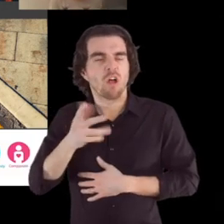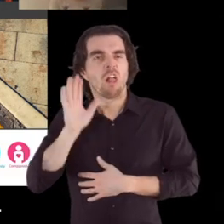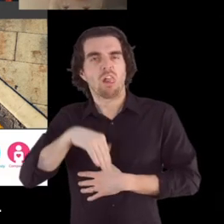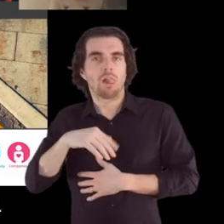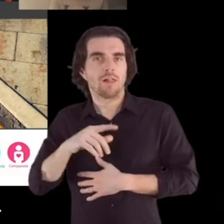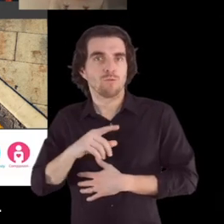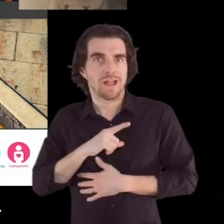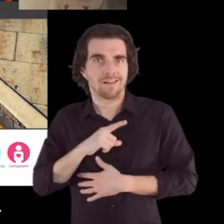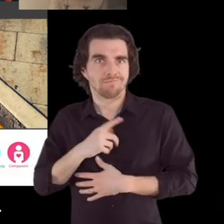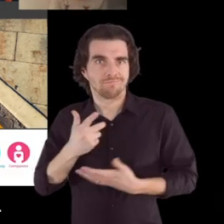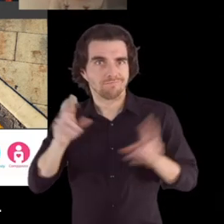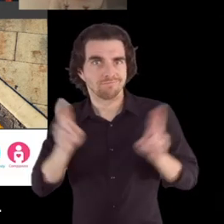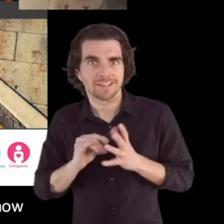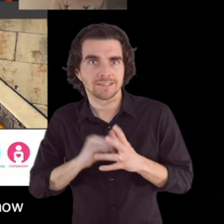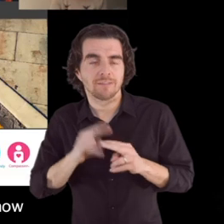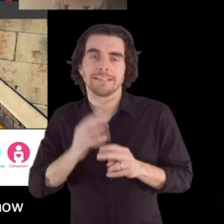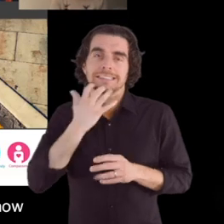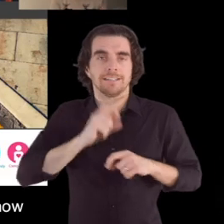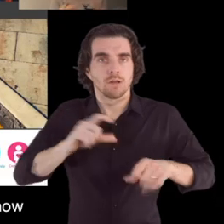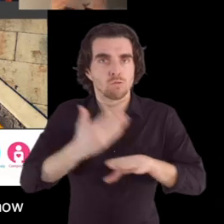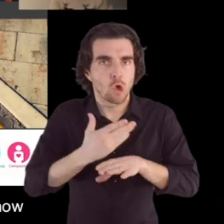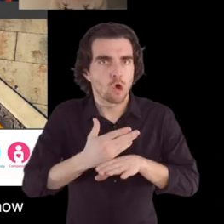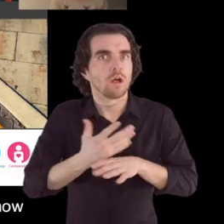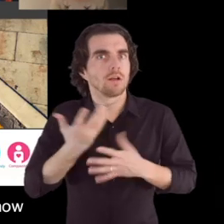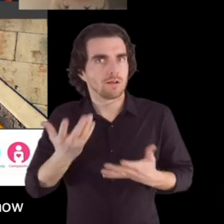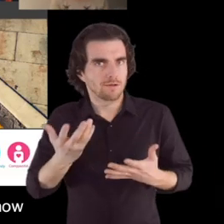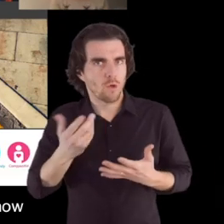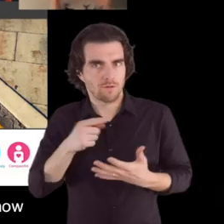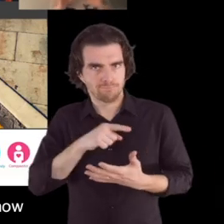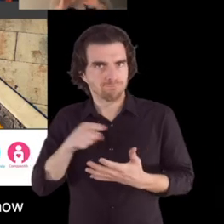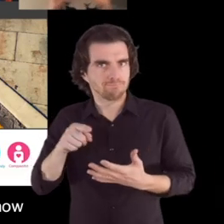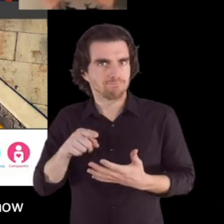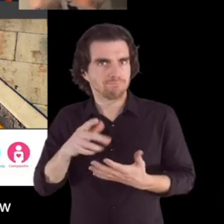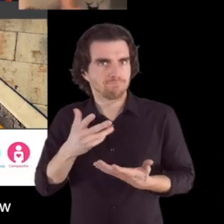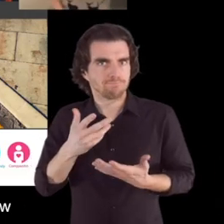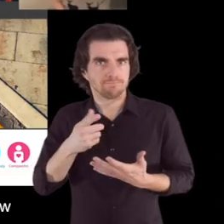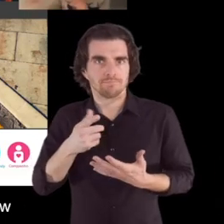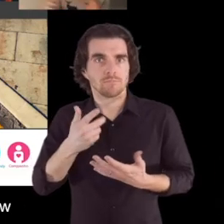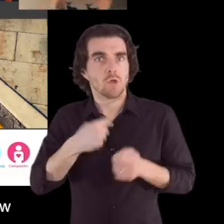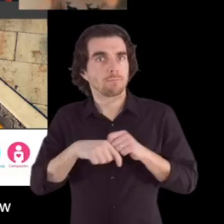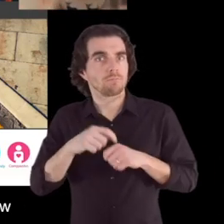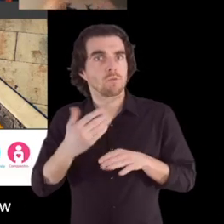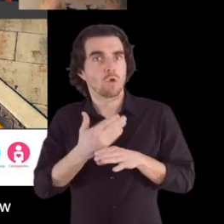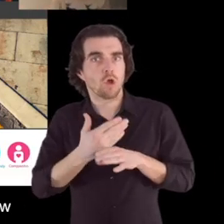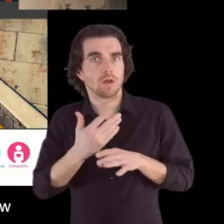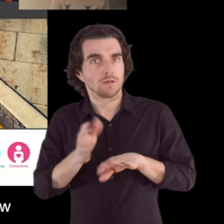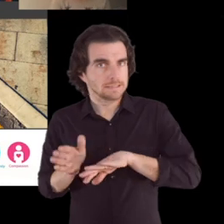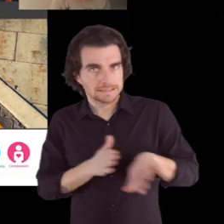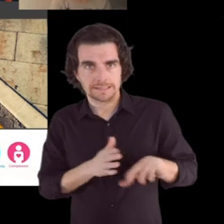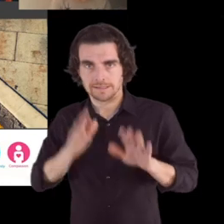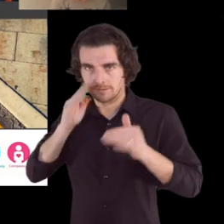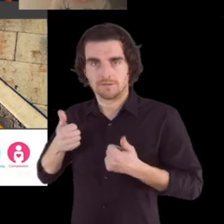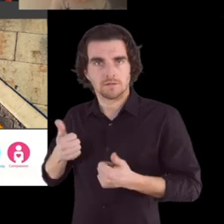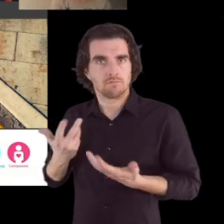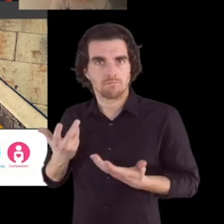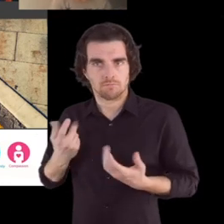holidays because they were so short staffed. So those opportunities to really leave work aside and really look after